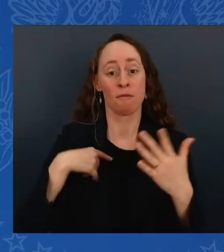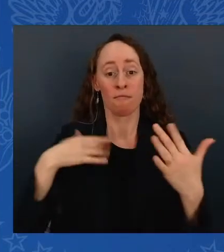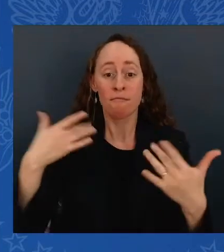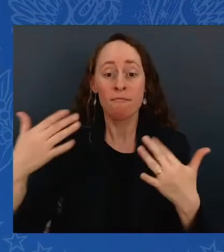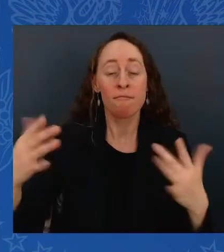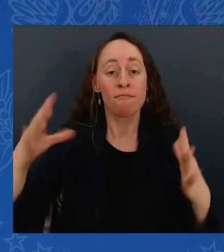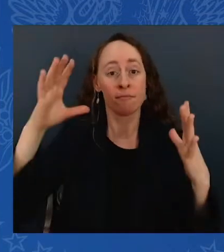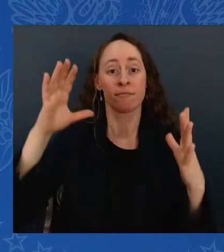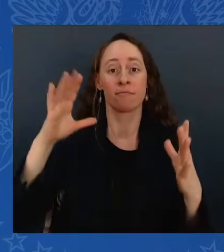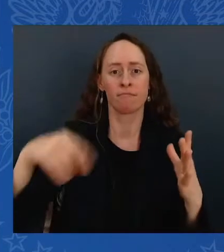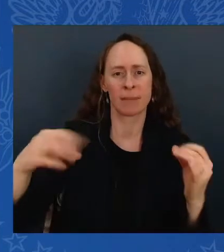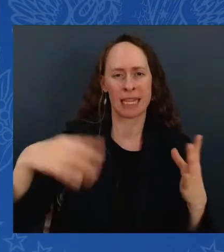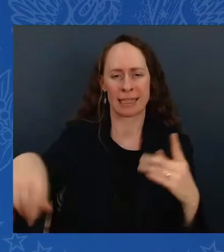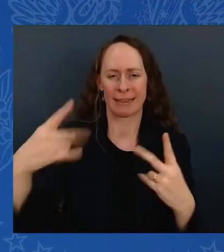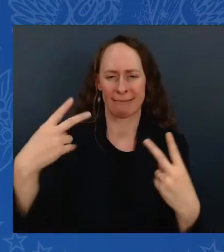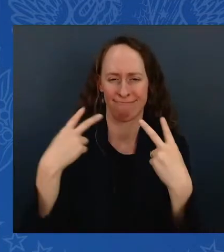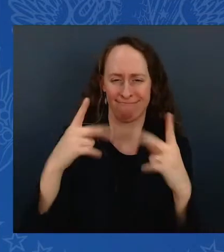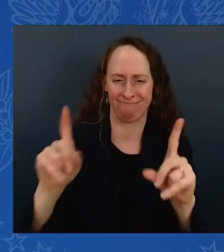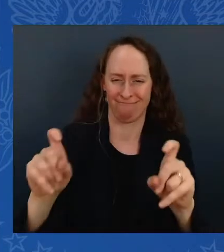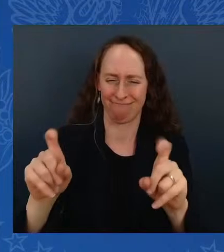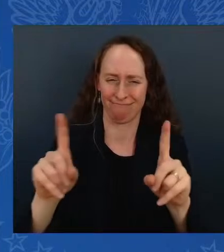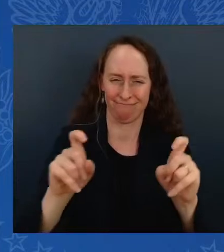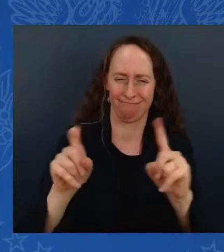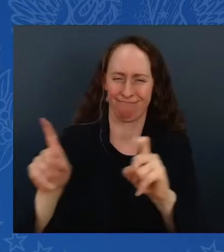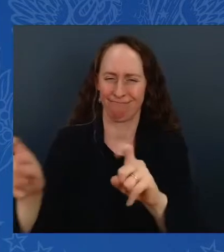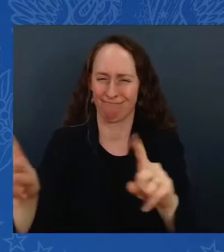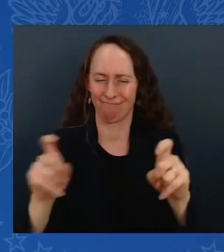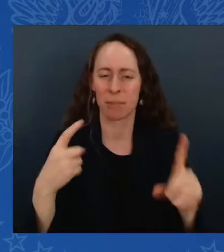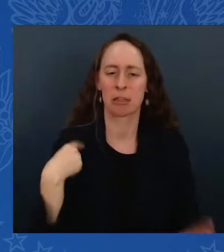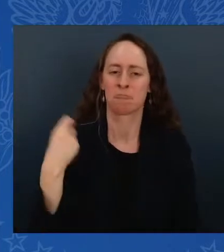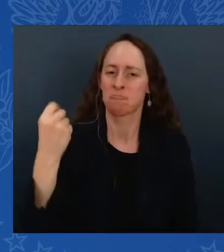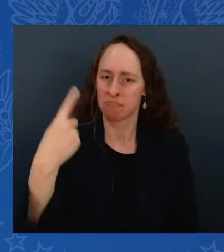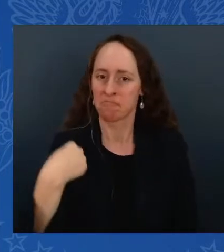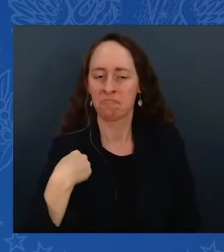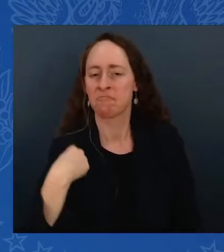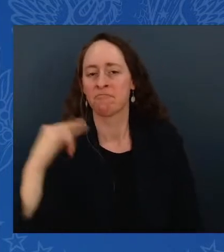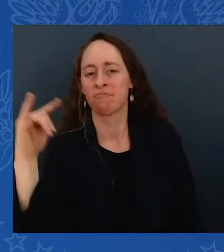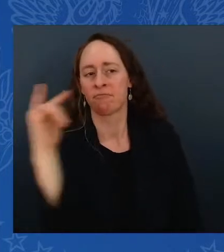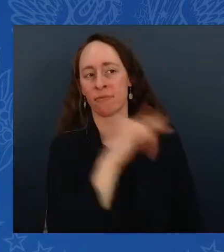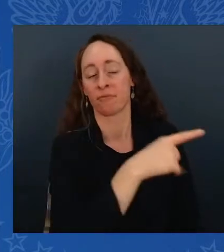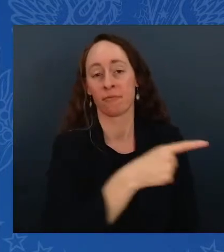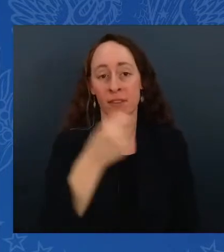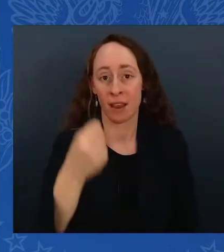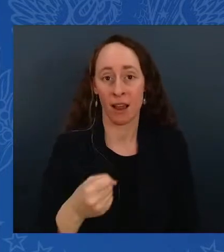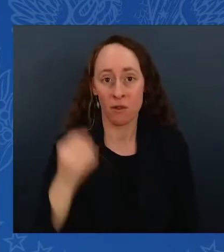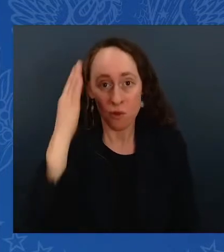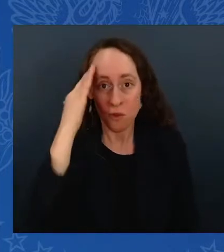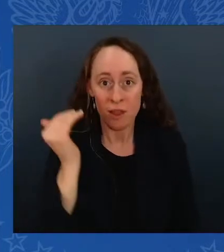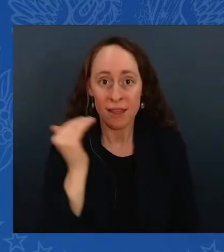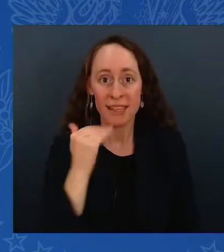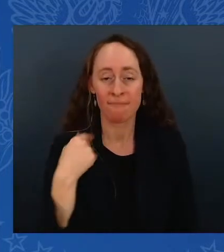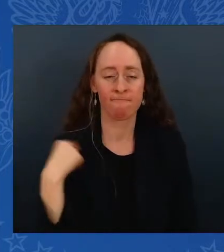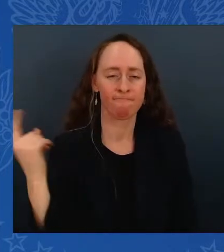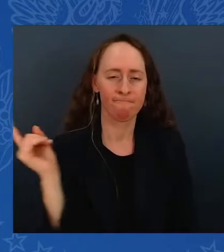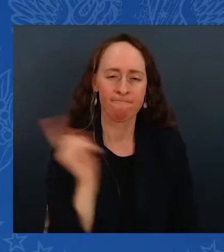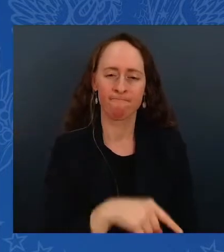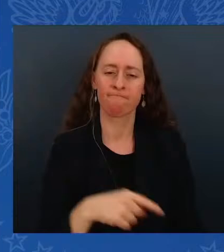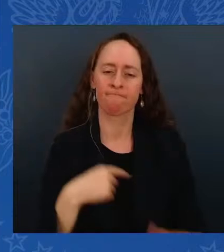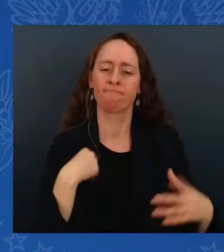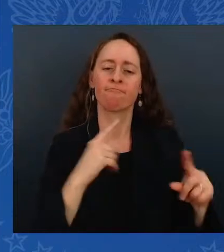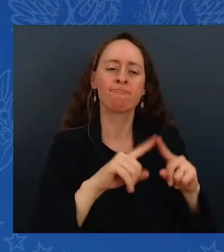Korea to meet with President Xi and President Hu in South Korea and the CEO of